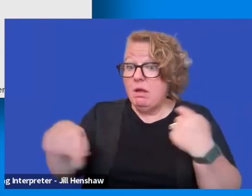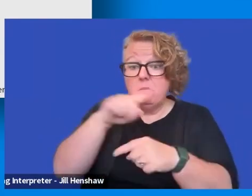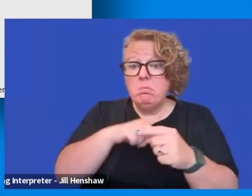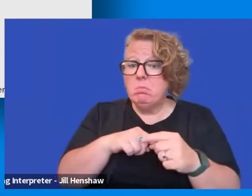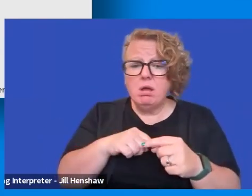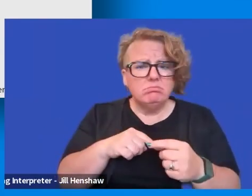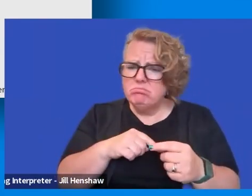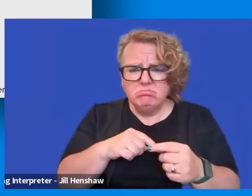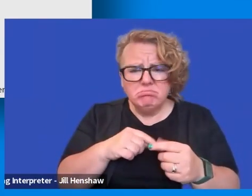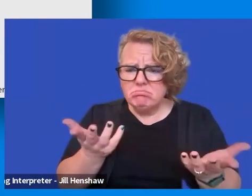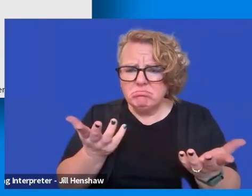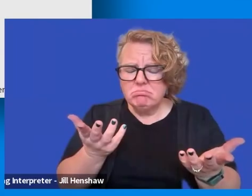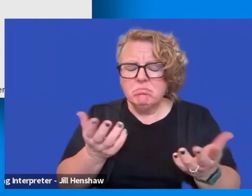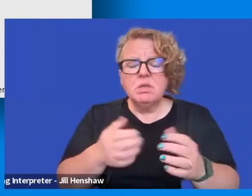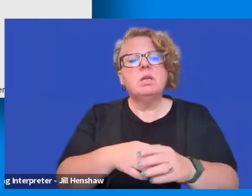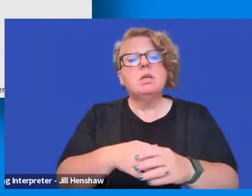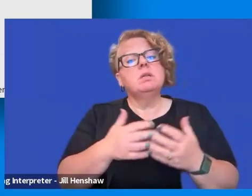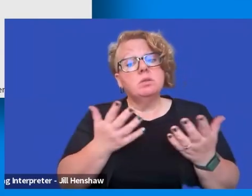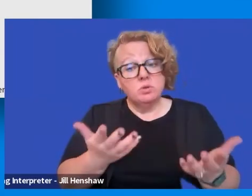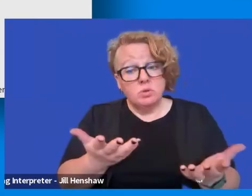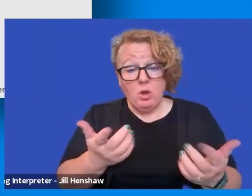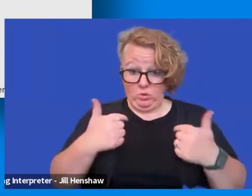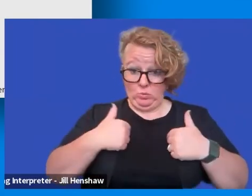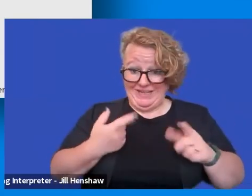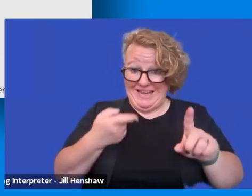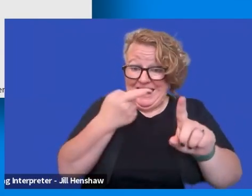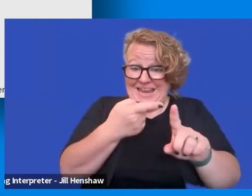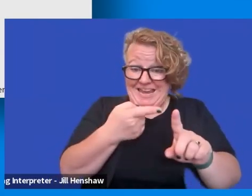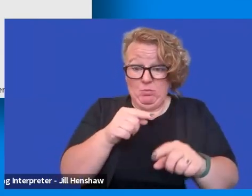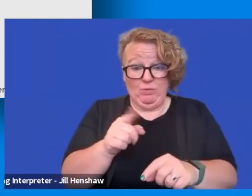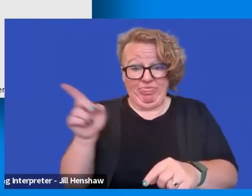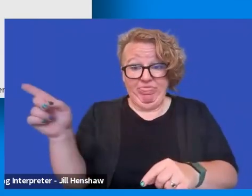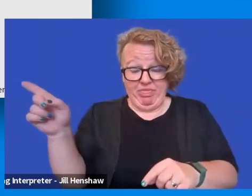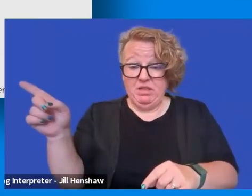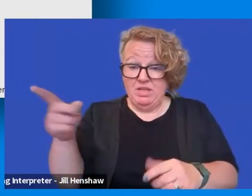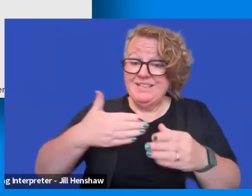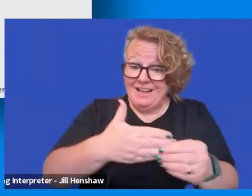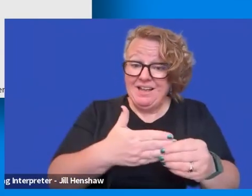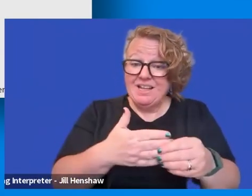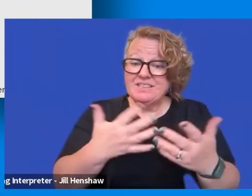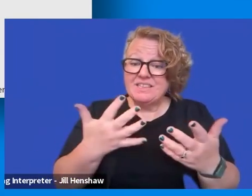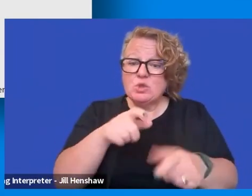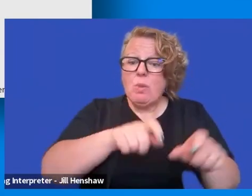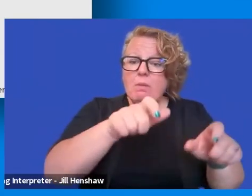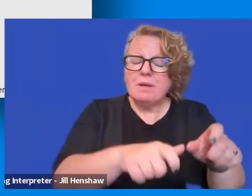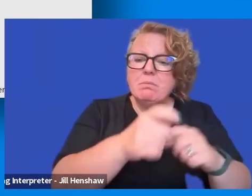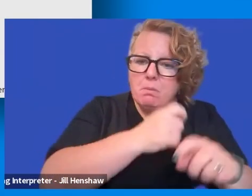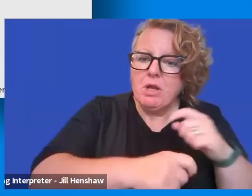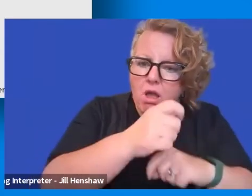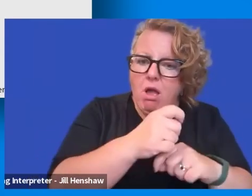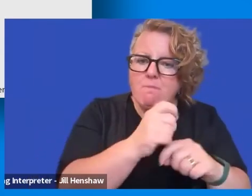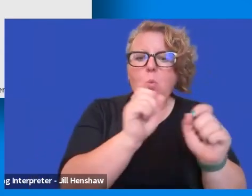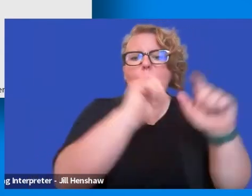research and innovation sector. And so our intention with this good practice guide is to try and draw attention to some of those